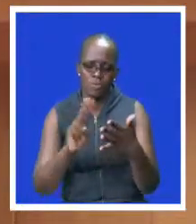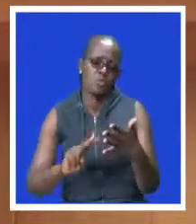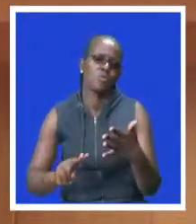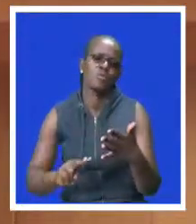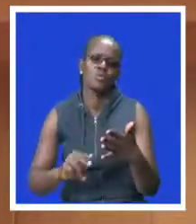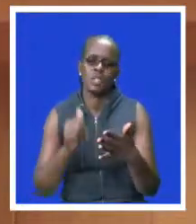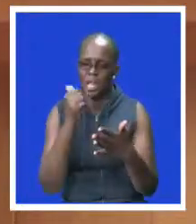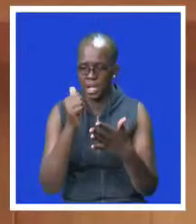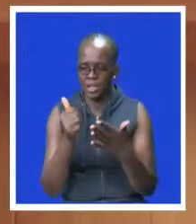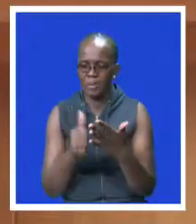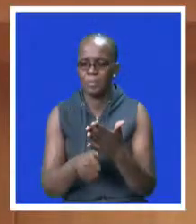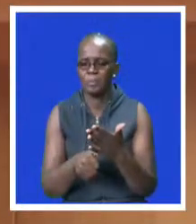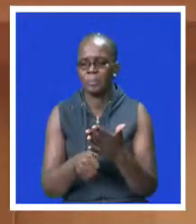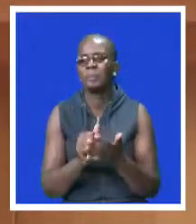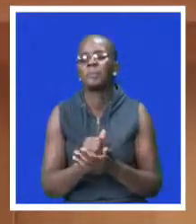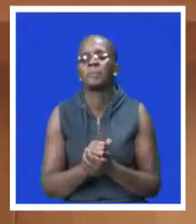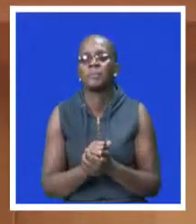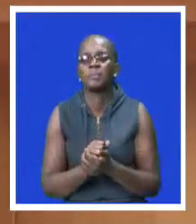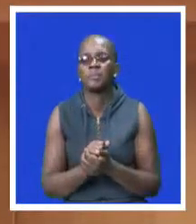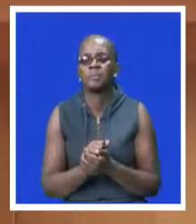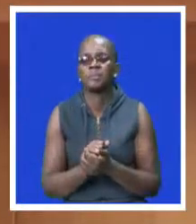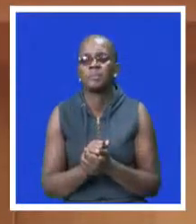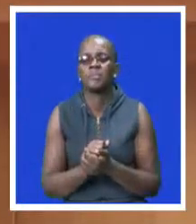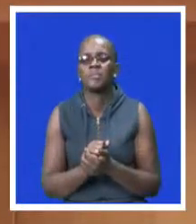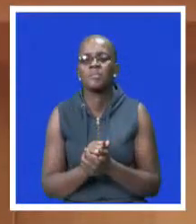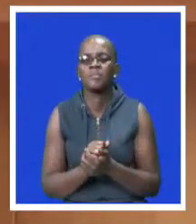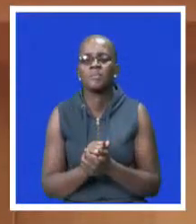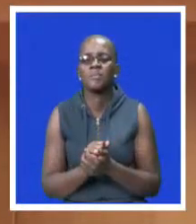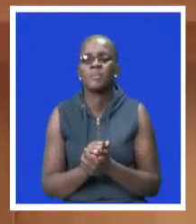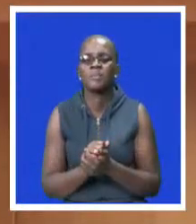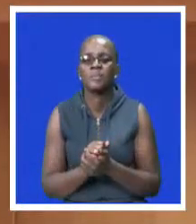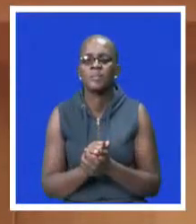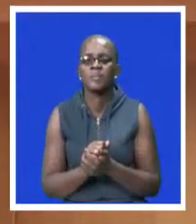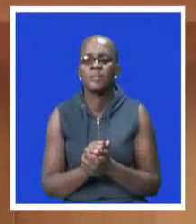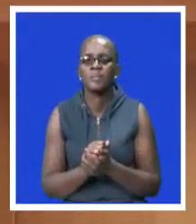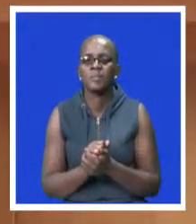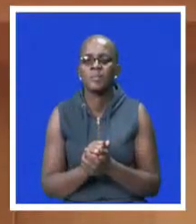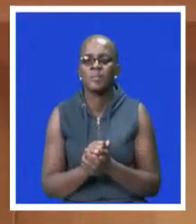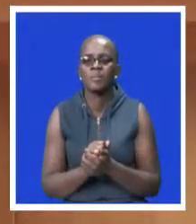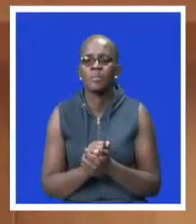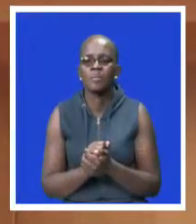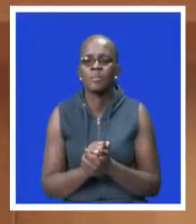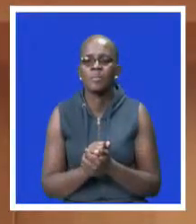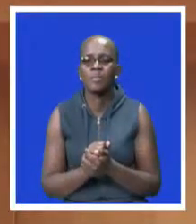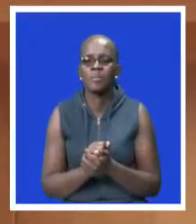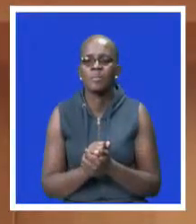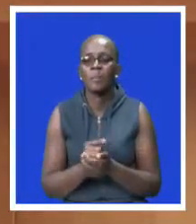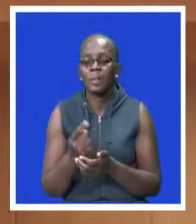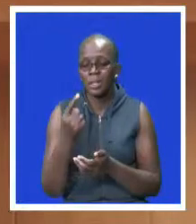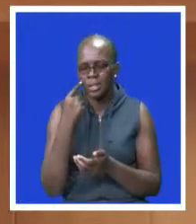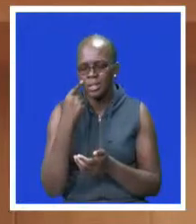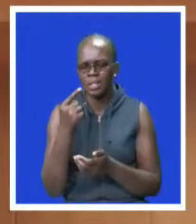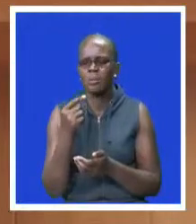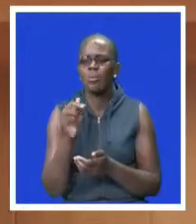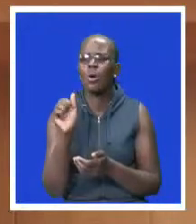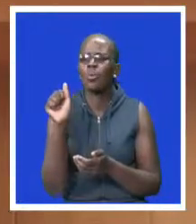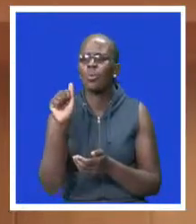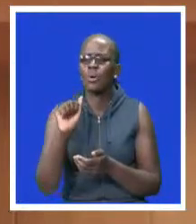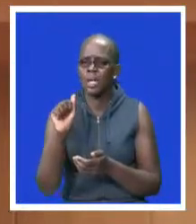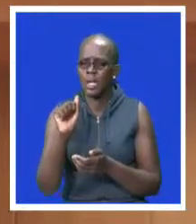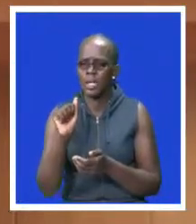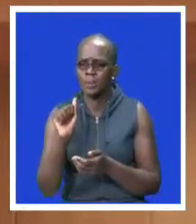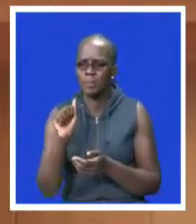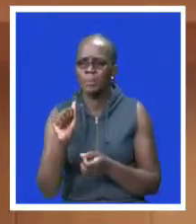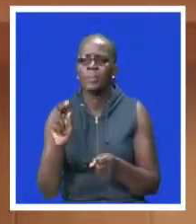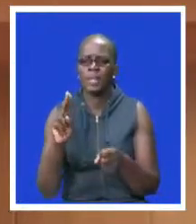letter, but you'd rather just toss it aside. Let's look at A and B and see what is wrong